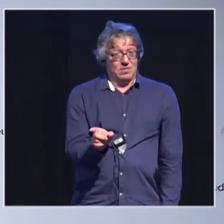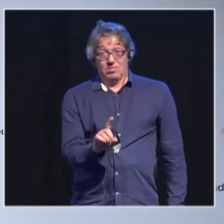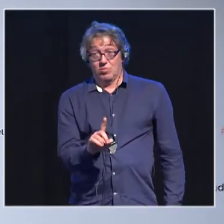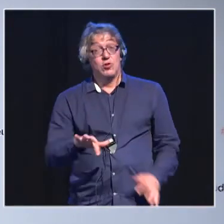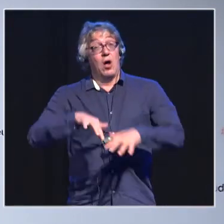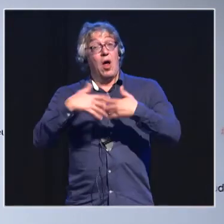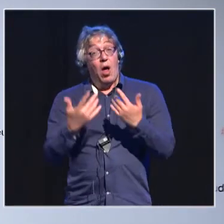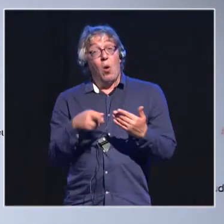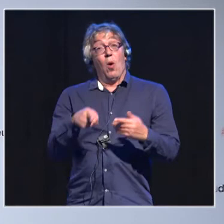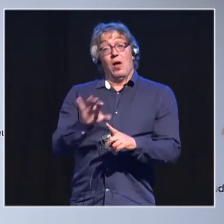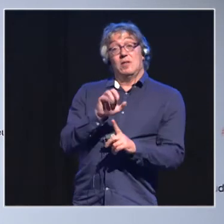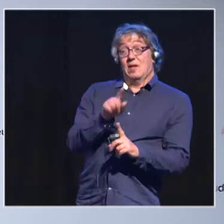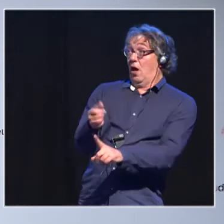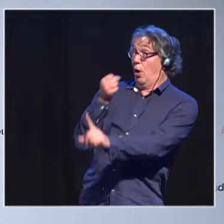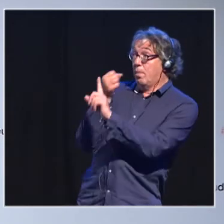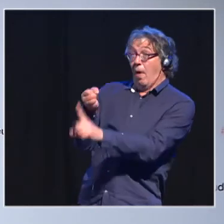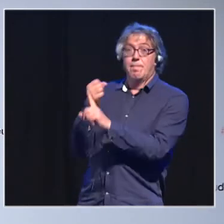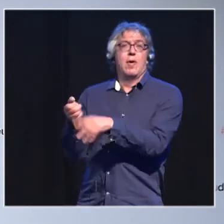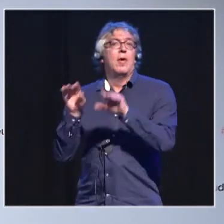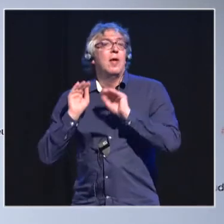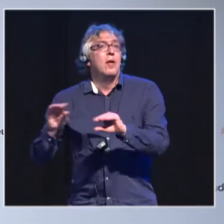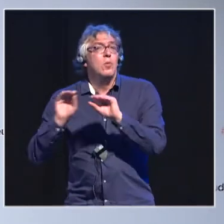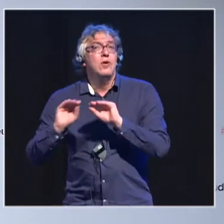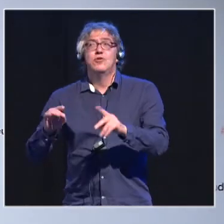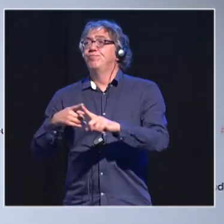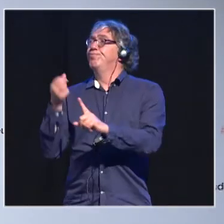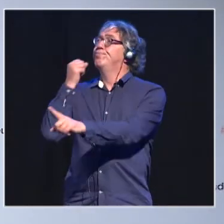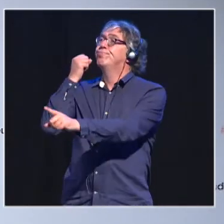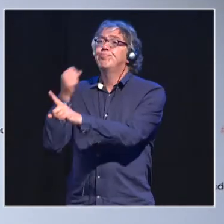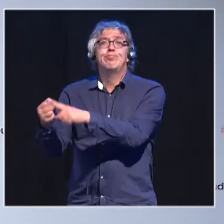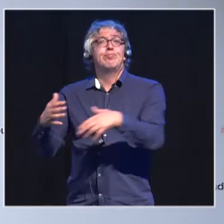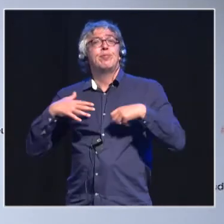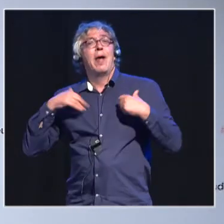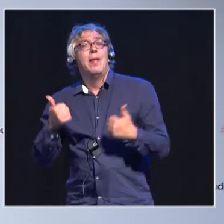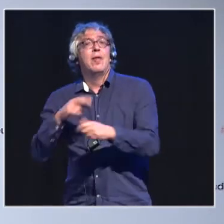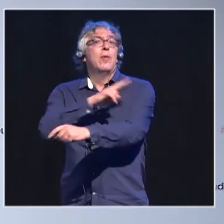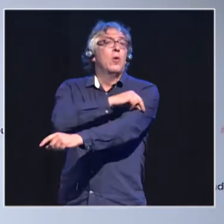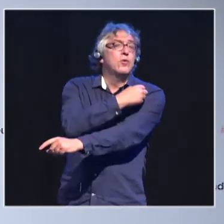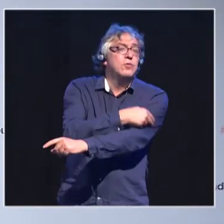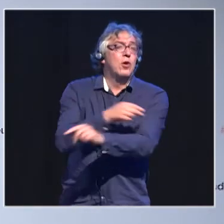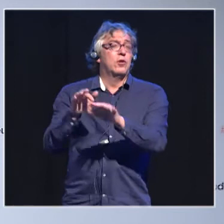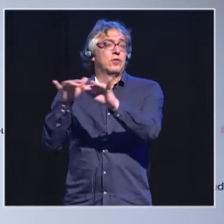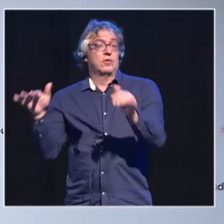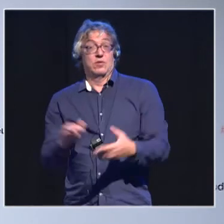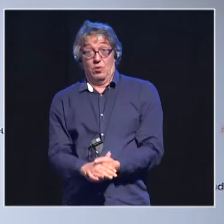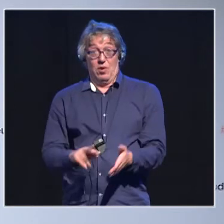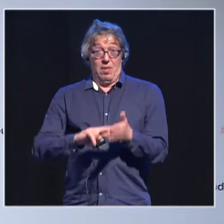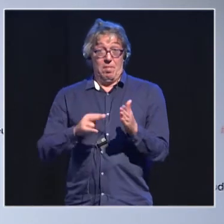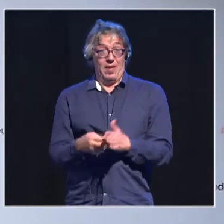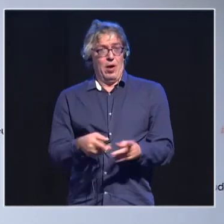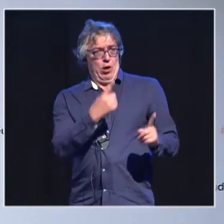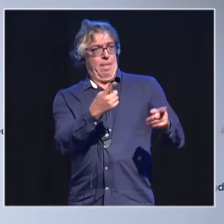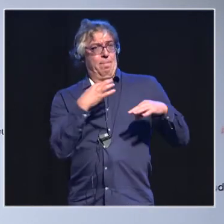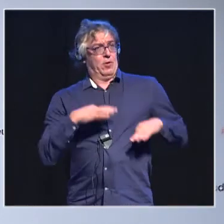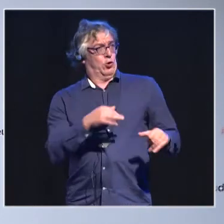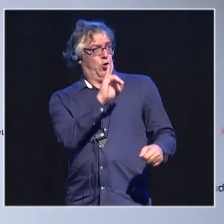other sectors, being healthcare or education, with ICT, which means that it's not only for the ministers of ICT or